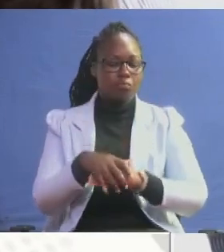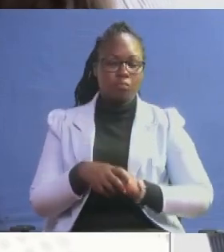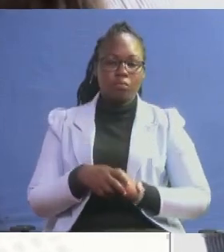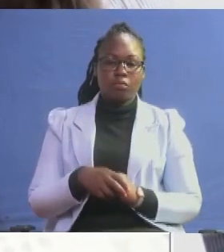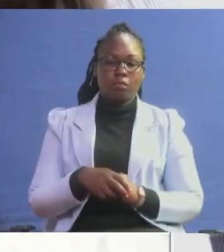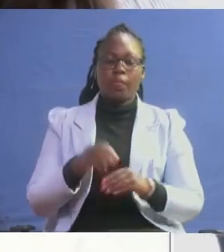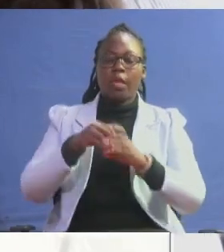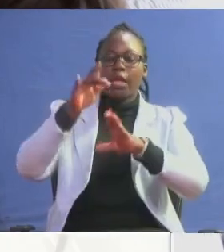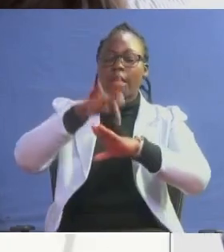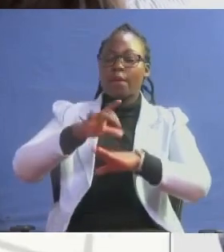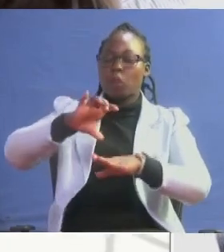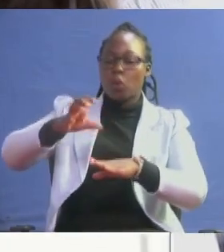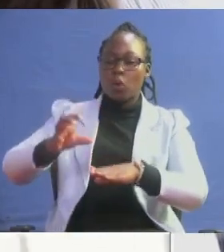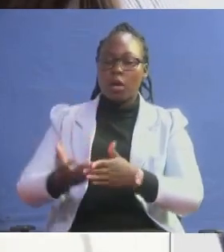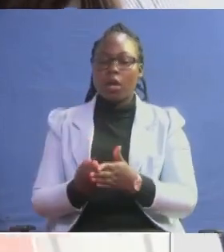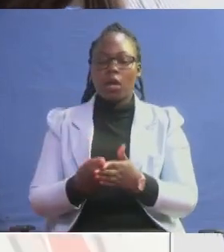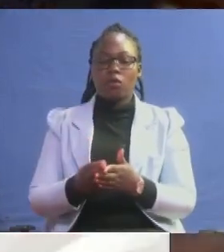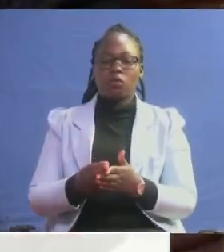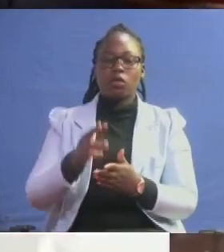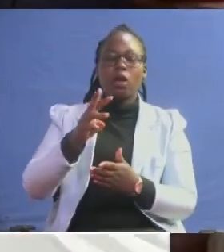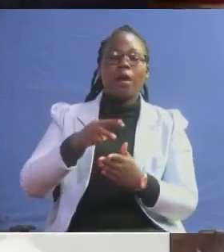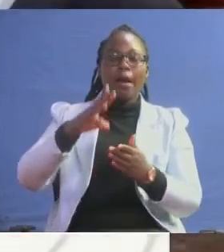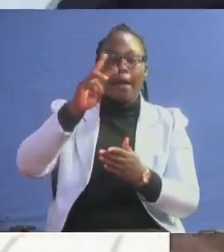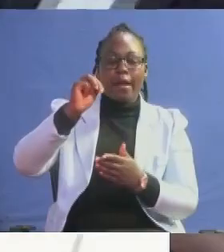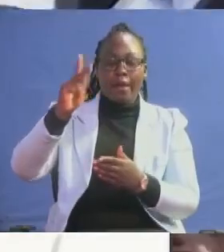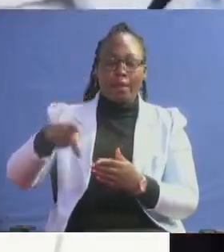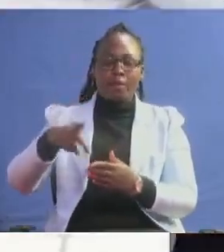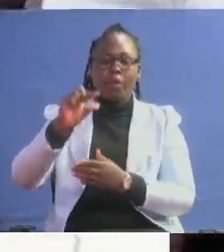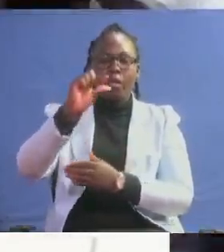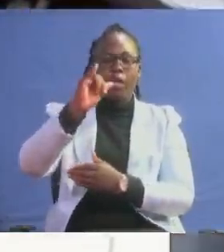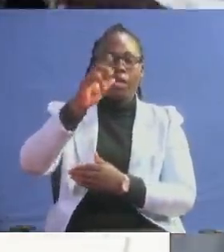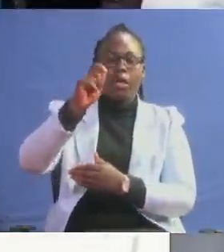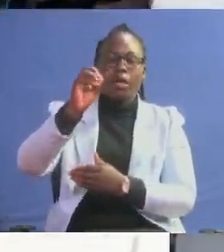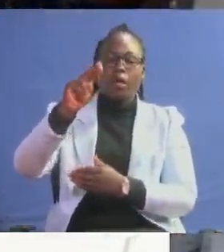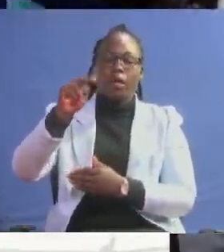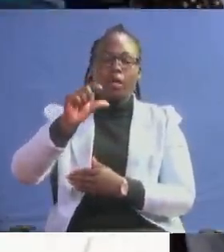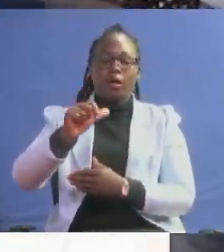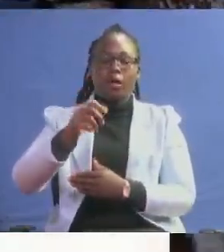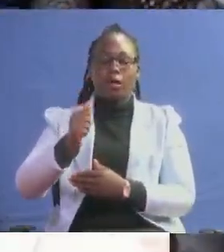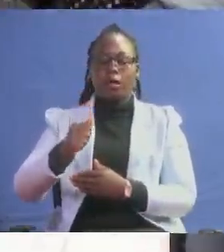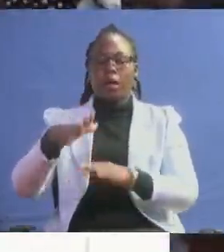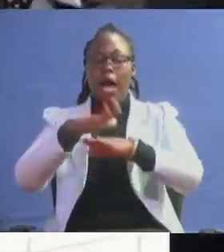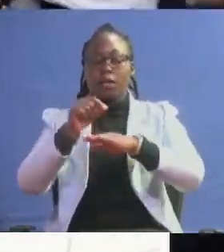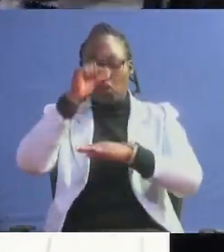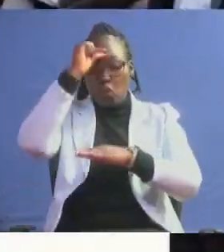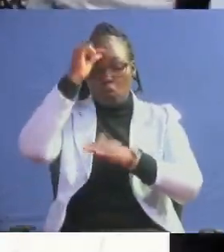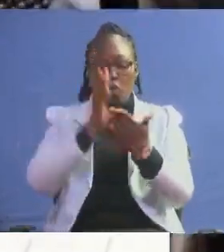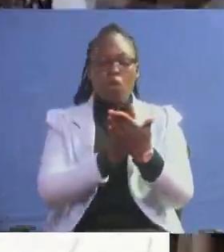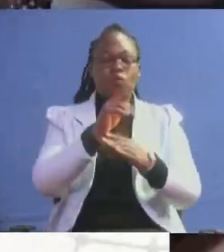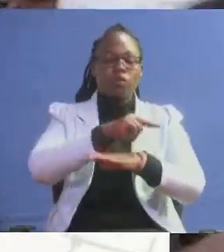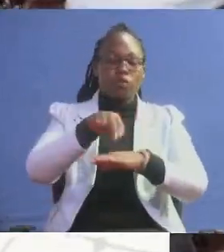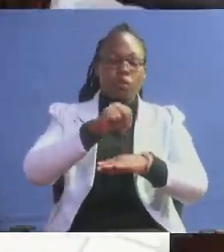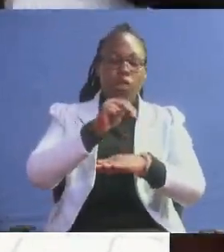In Embu County, Manyata Member of Parliament Gitonga Mkunji has called on the government through the